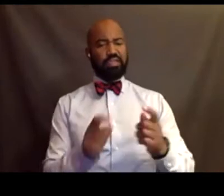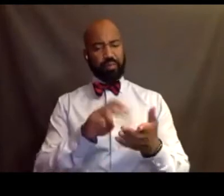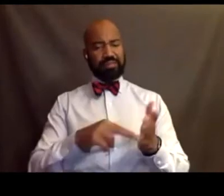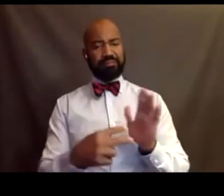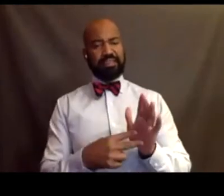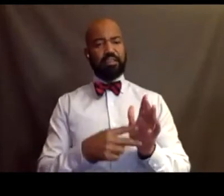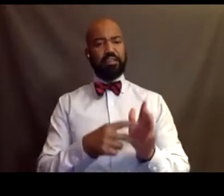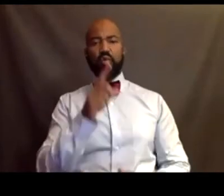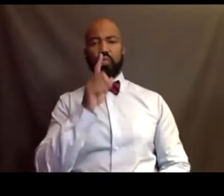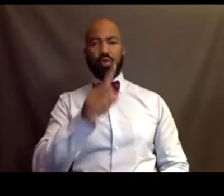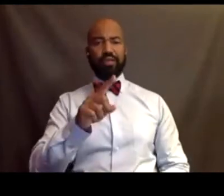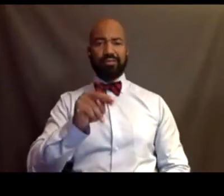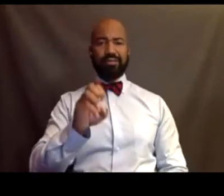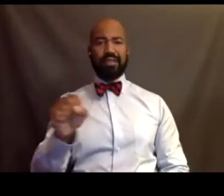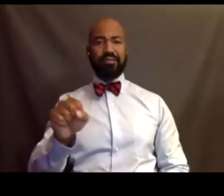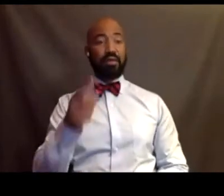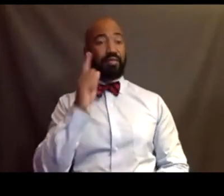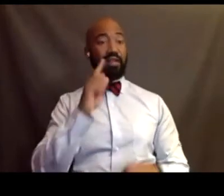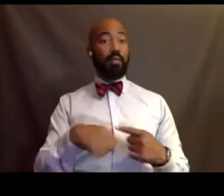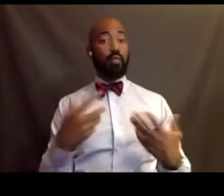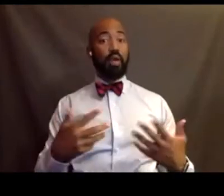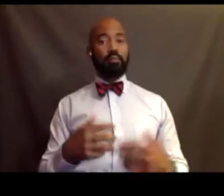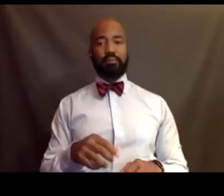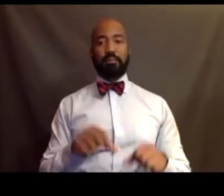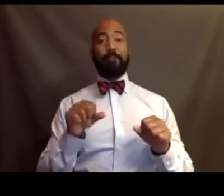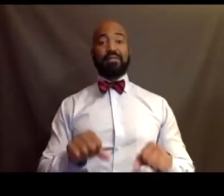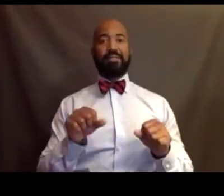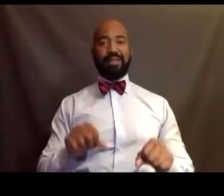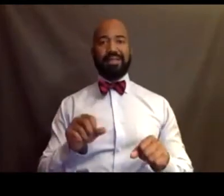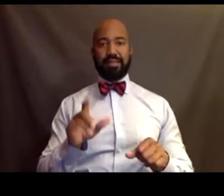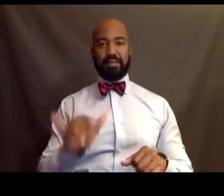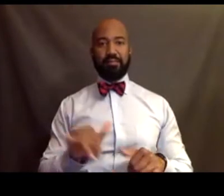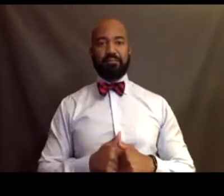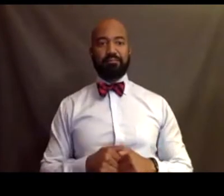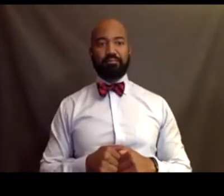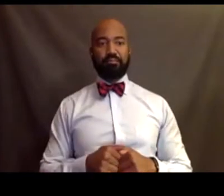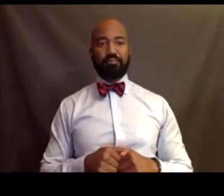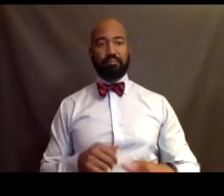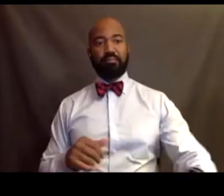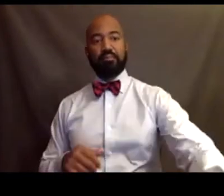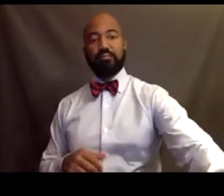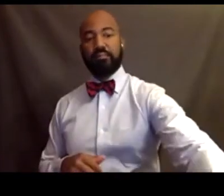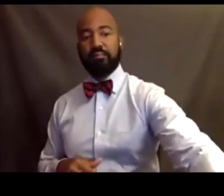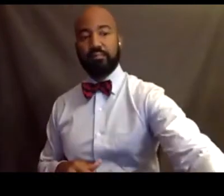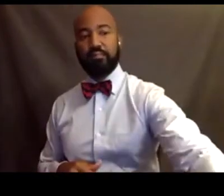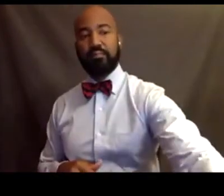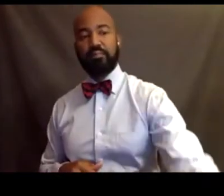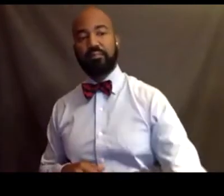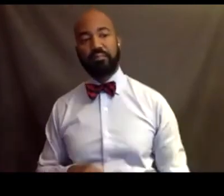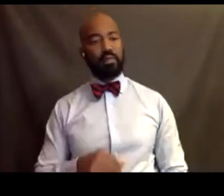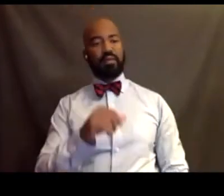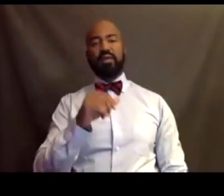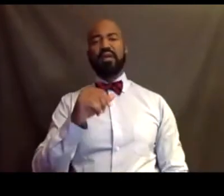jump to is thinking about passability. And it's so much deeper than that. It's realizing that